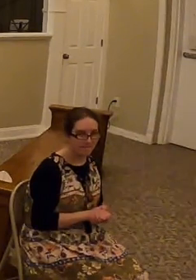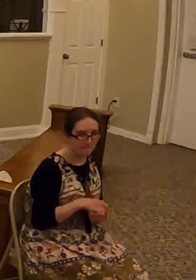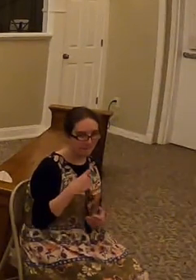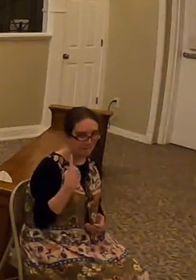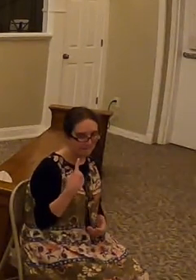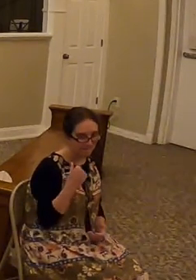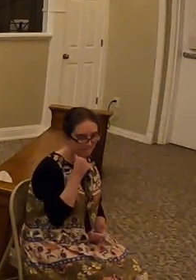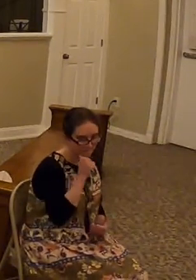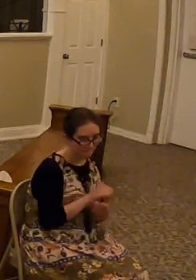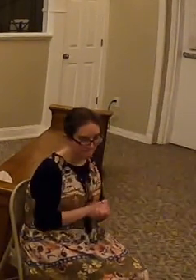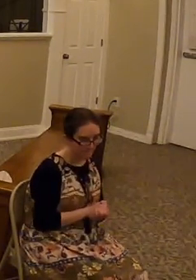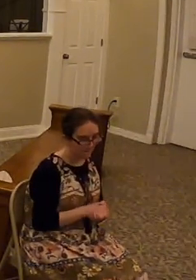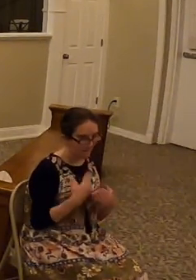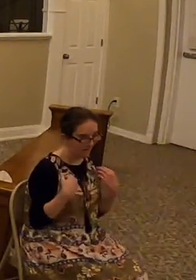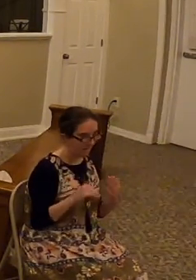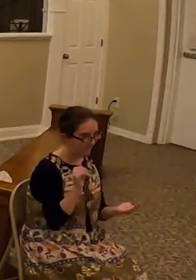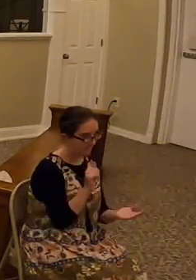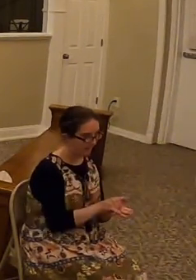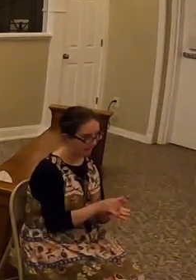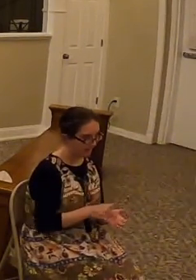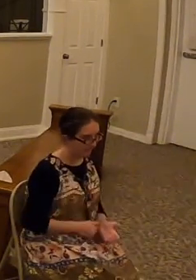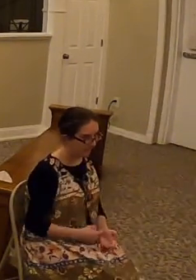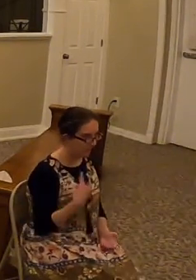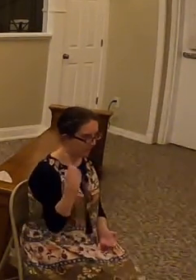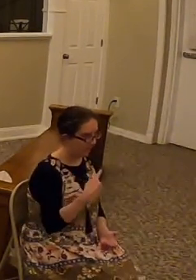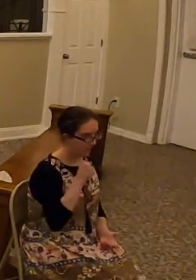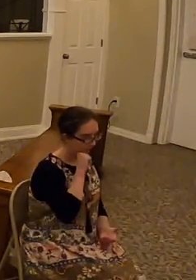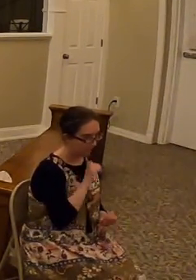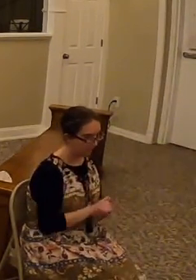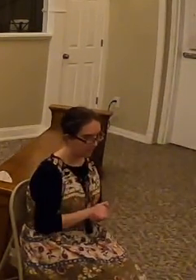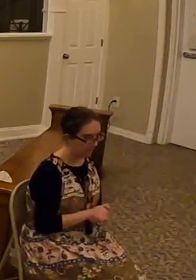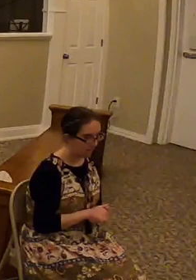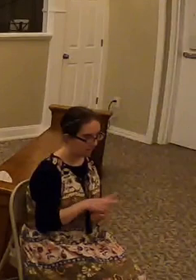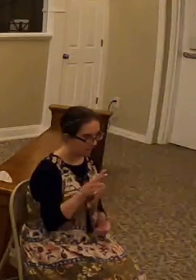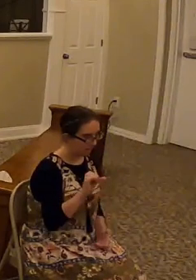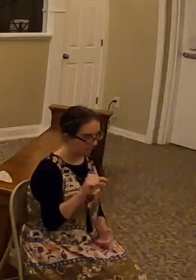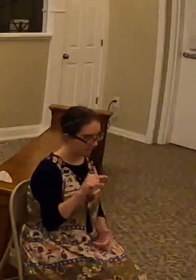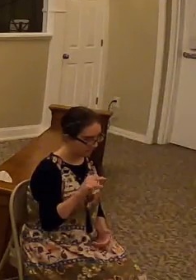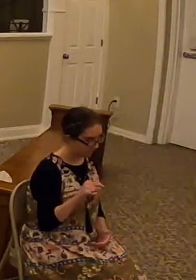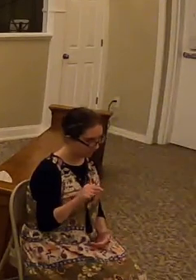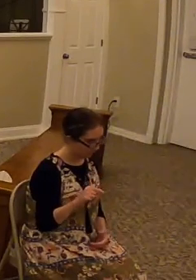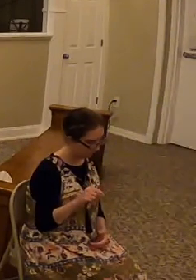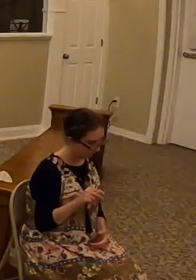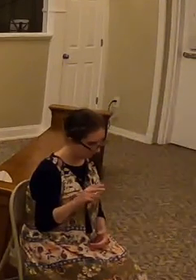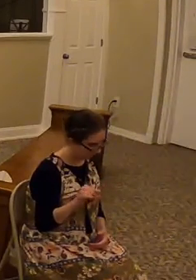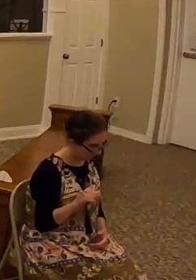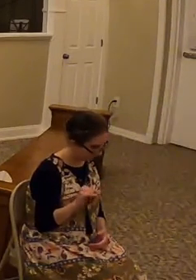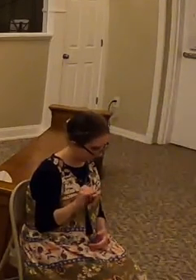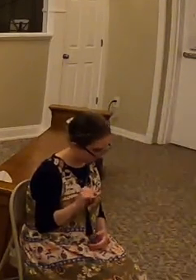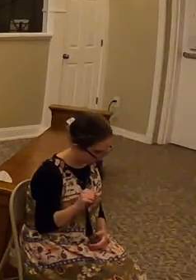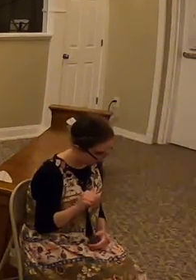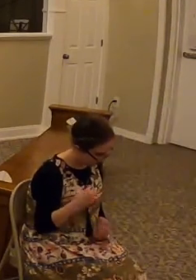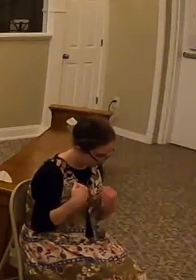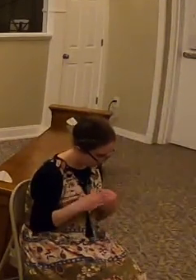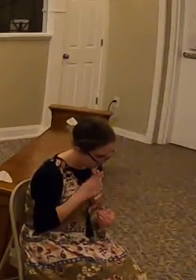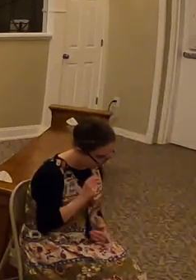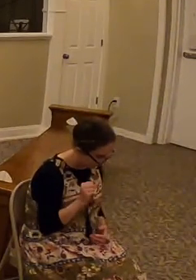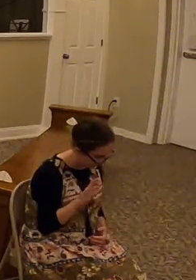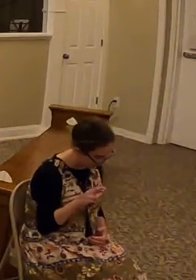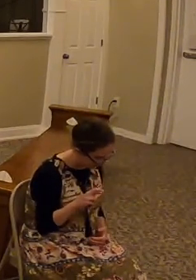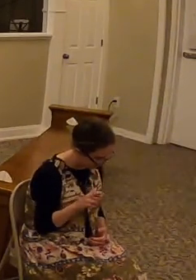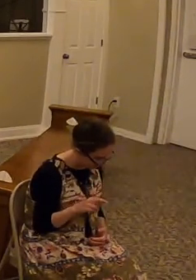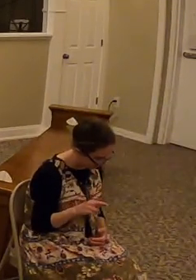Yes, ma'am. I got that. Hallelujah. My only wife. Vigilant. You got to be vigilant. He's got to be